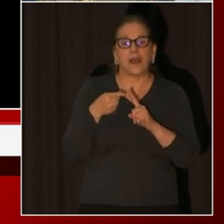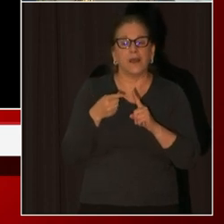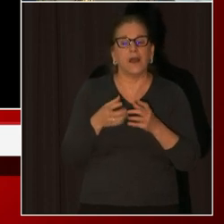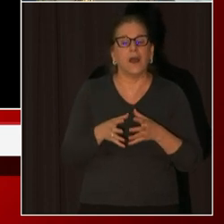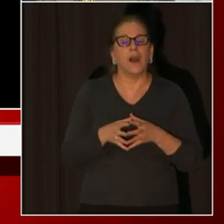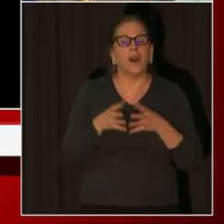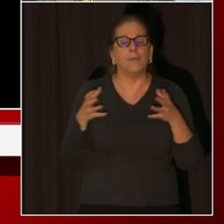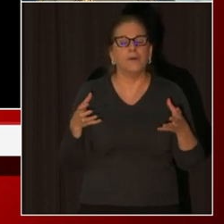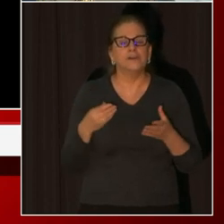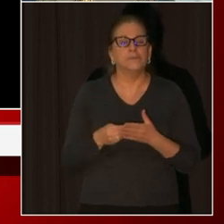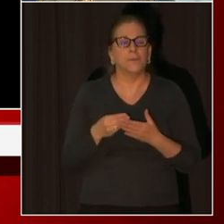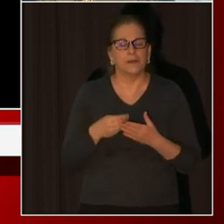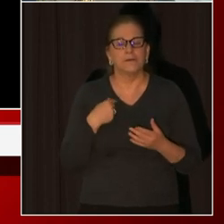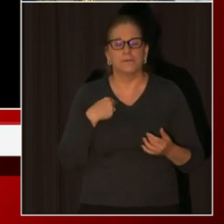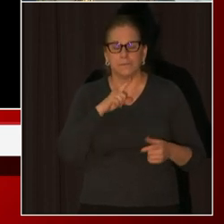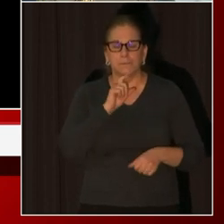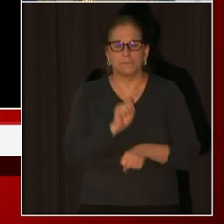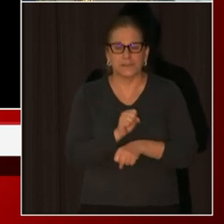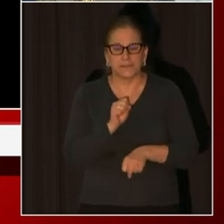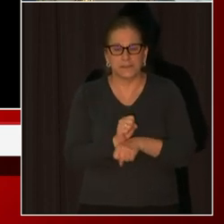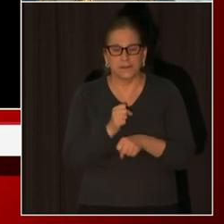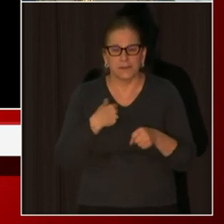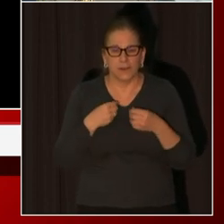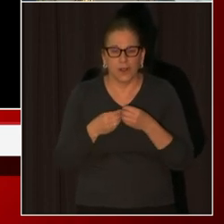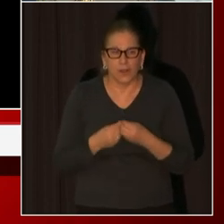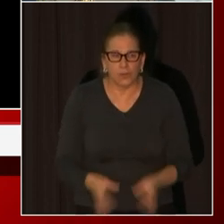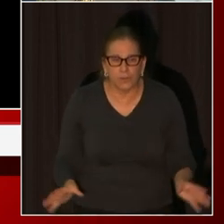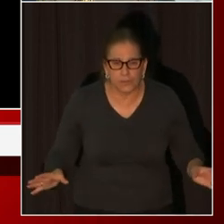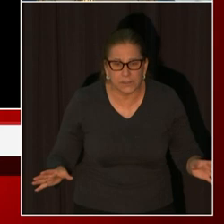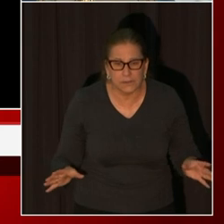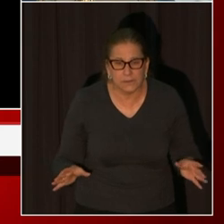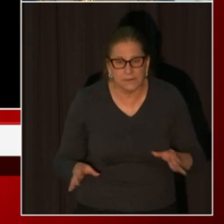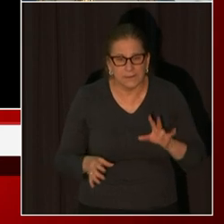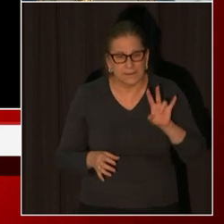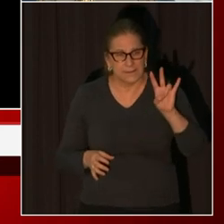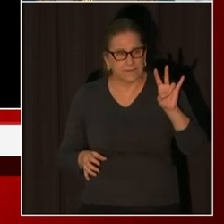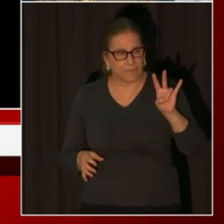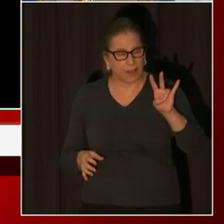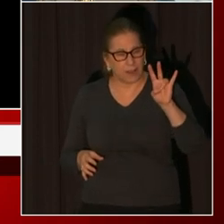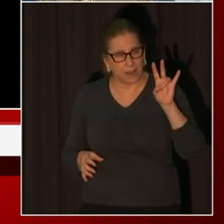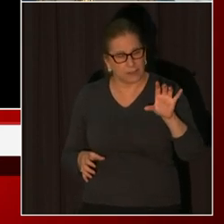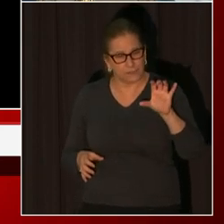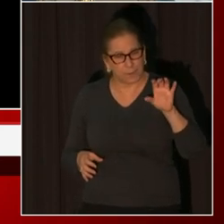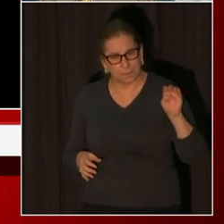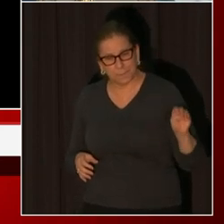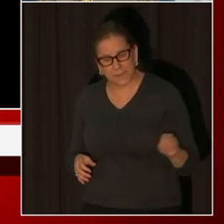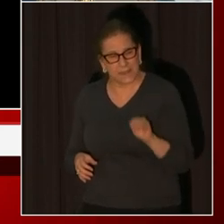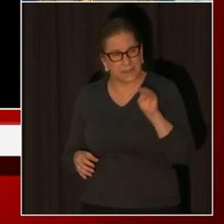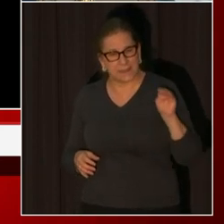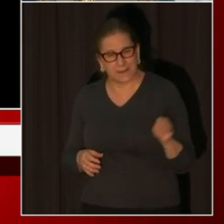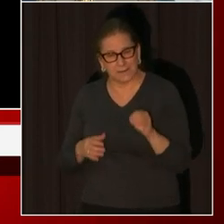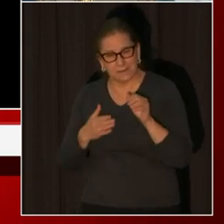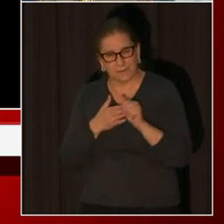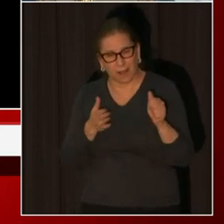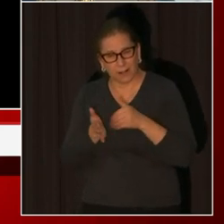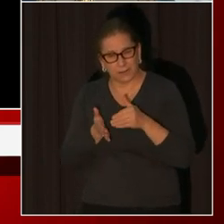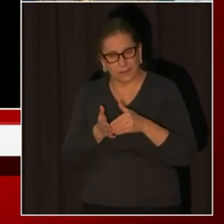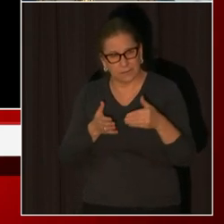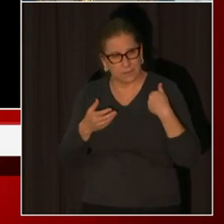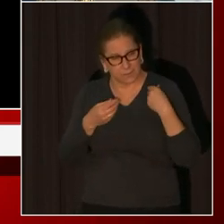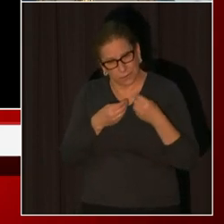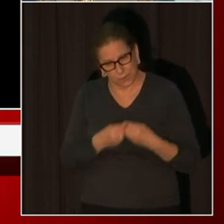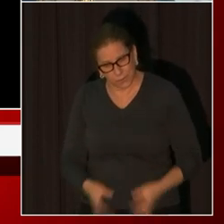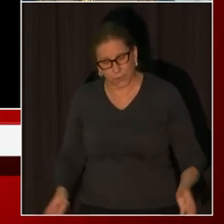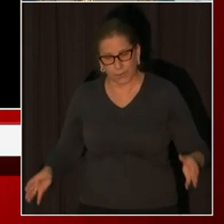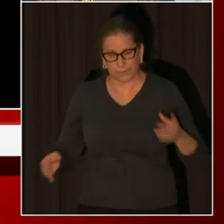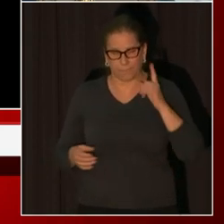loss of more than $700 million in resources in both this fiscal year, FY20, and the fiscal year